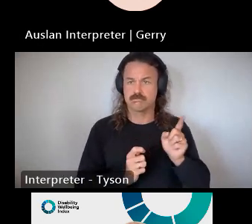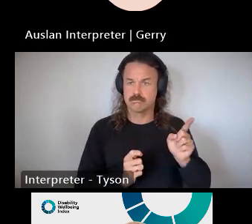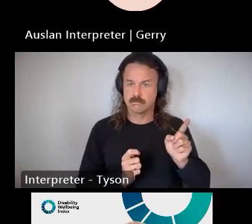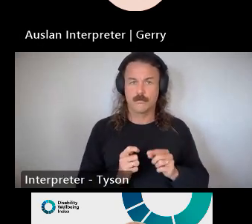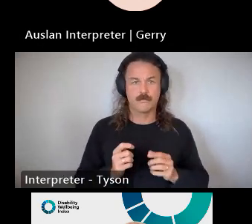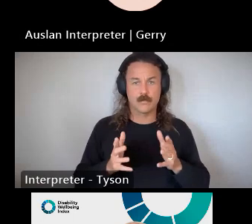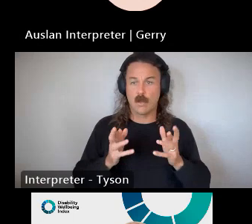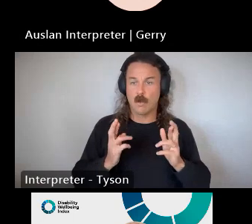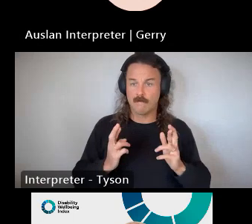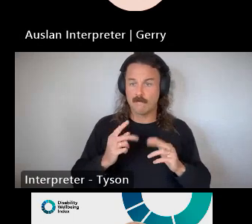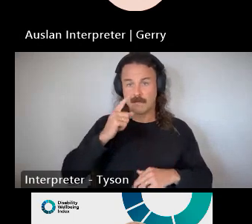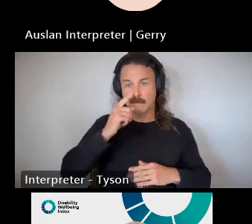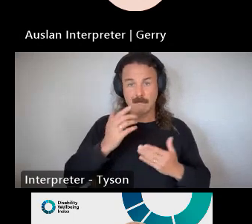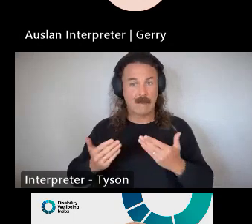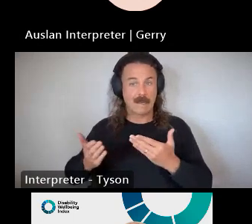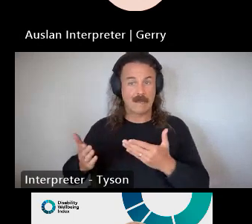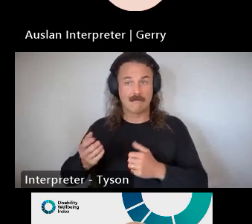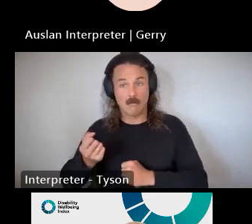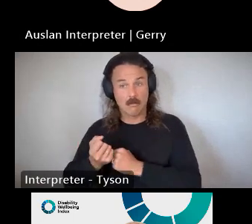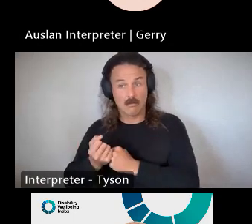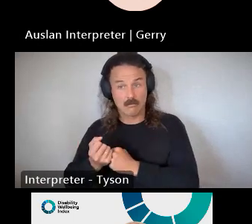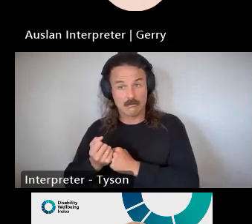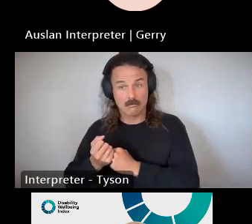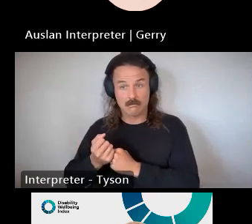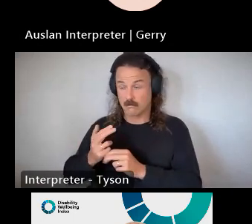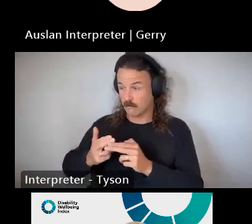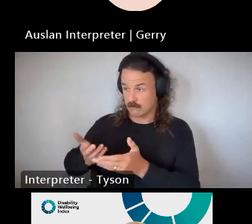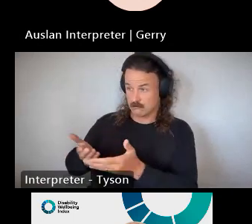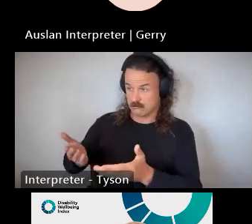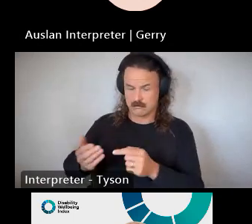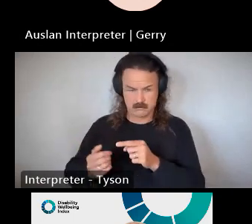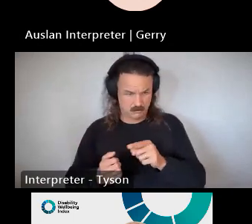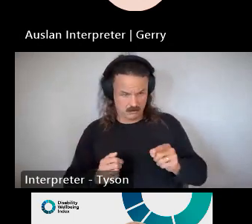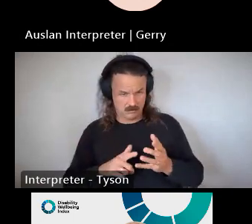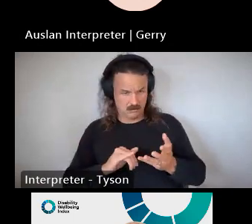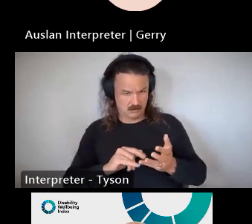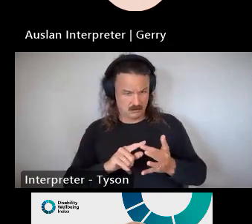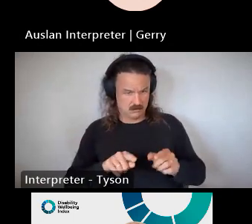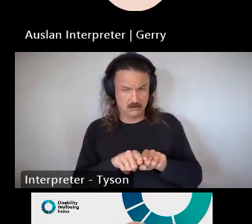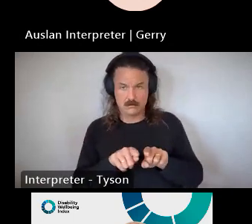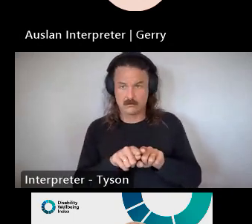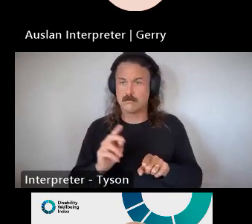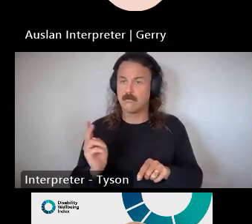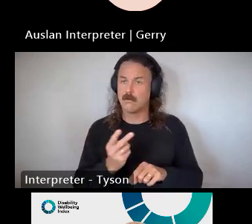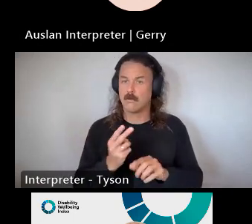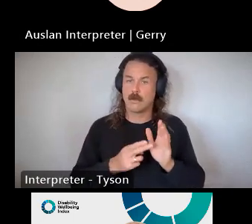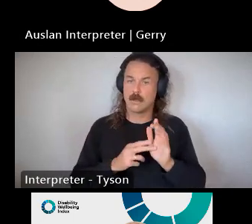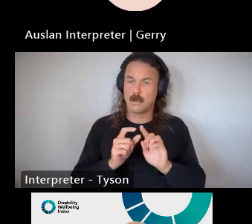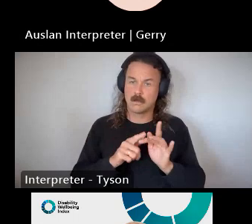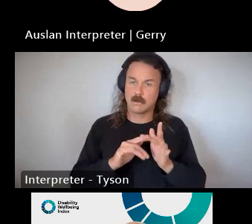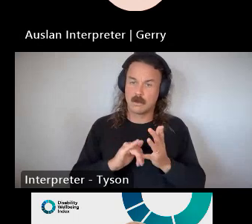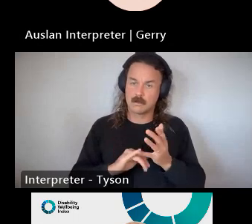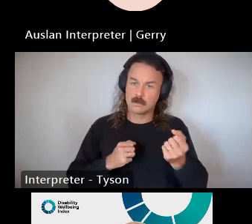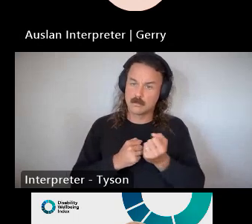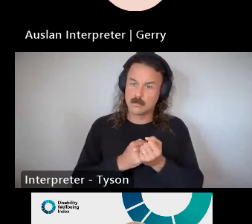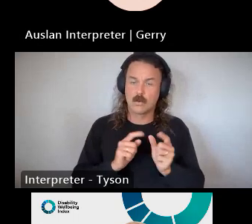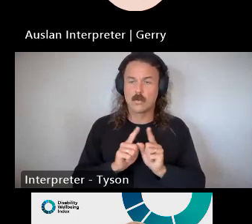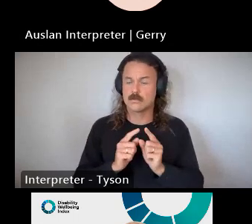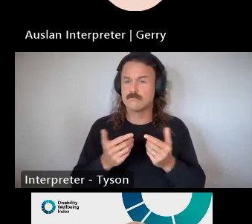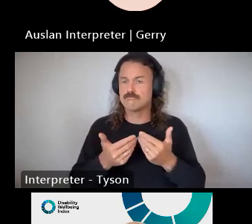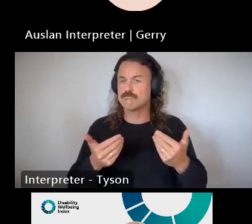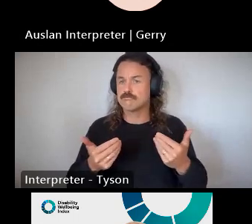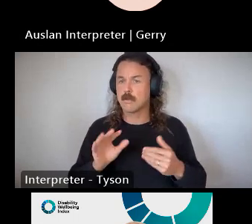supports to people with disabilities, both within the NDIS and more broadly. So we do think it is applicable outside of NDIS participants.